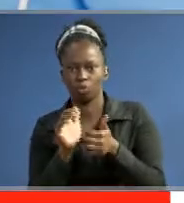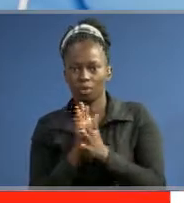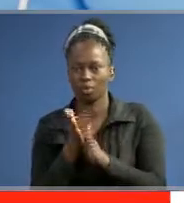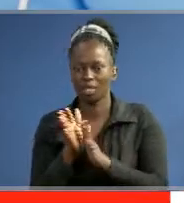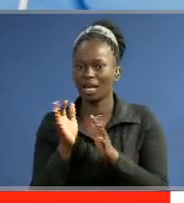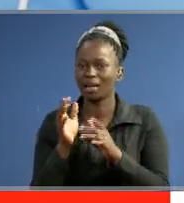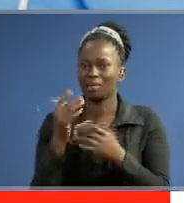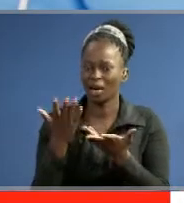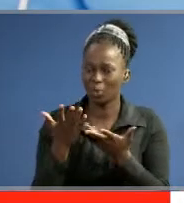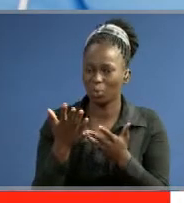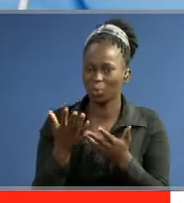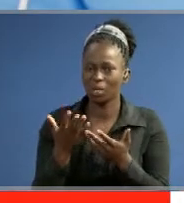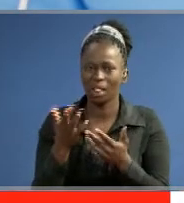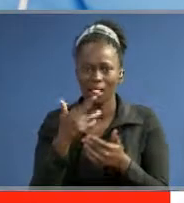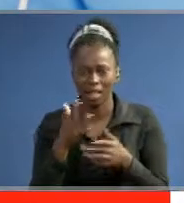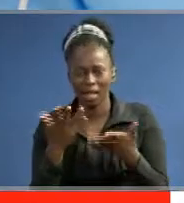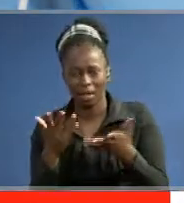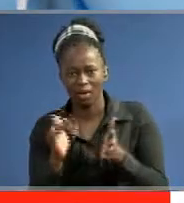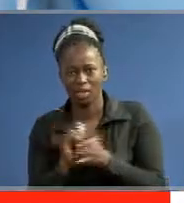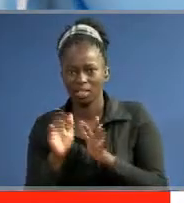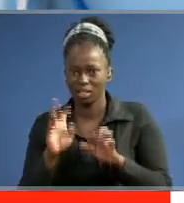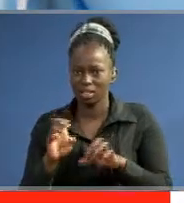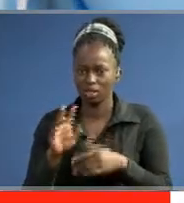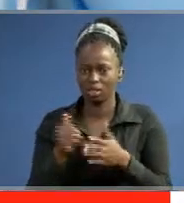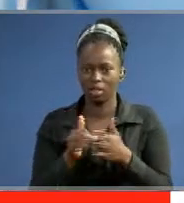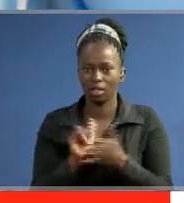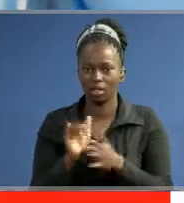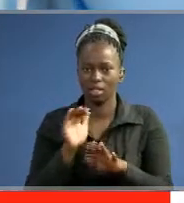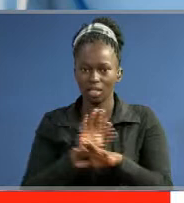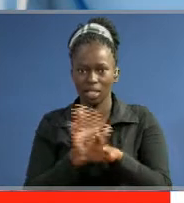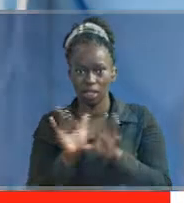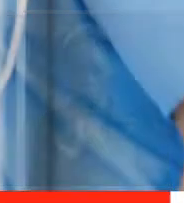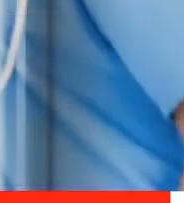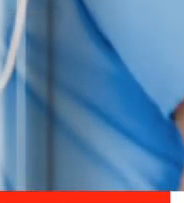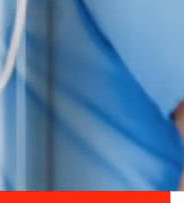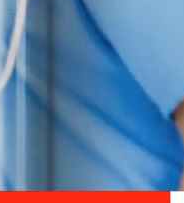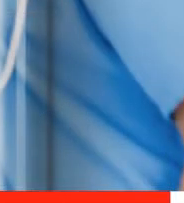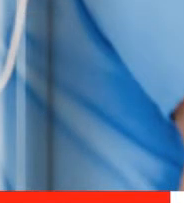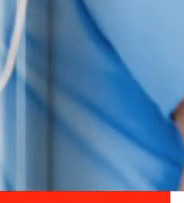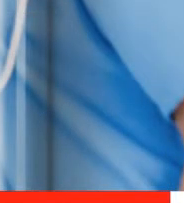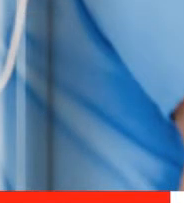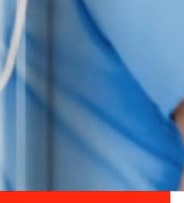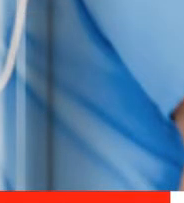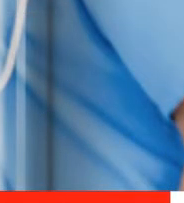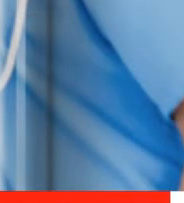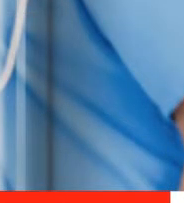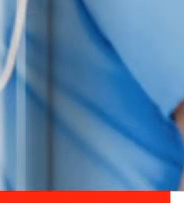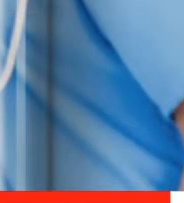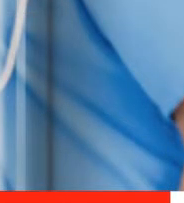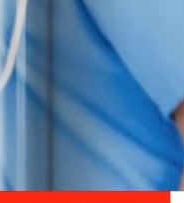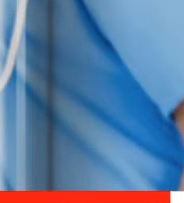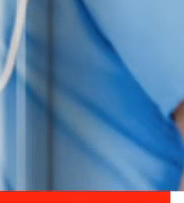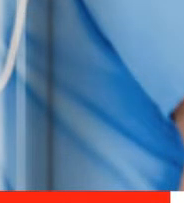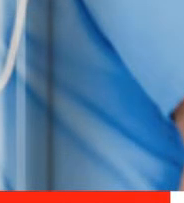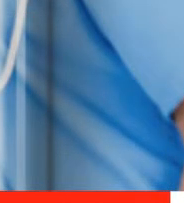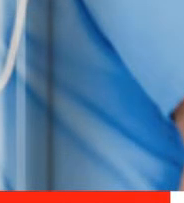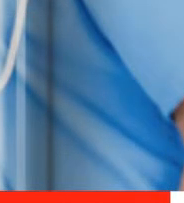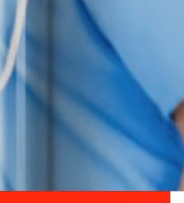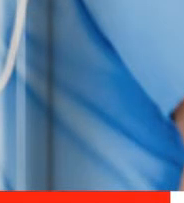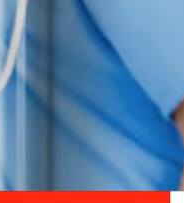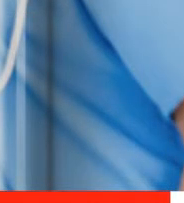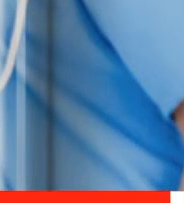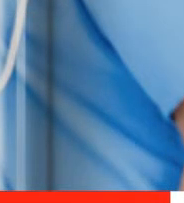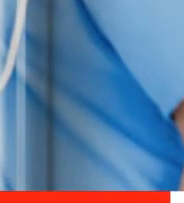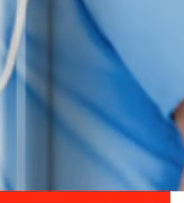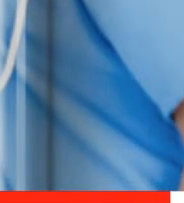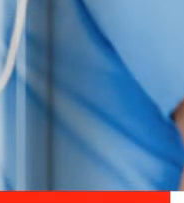2 days. According to research, the side effects associated with meat consumption include stomach ache,